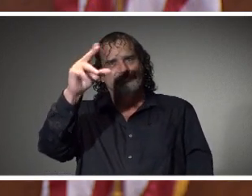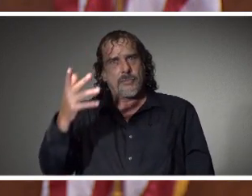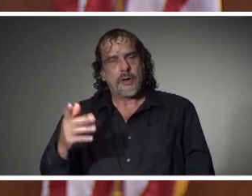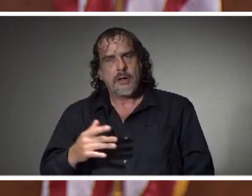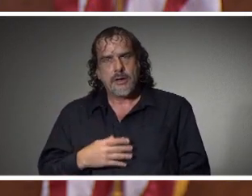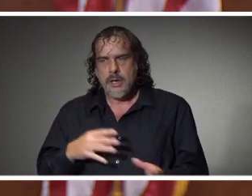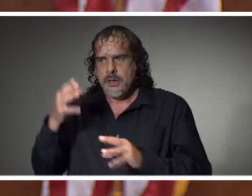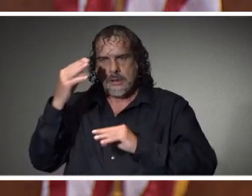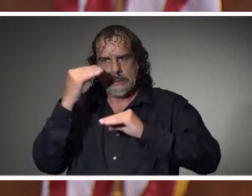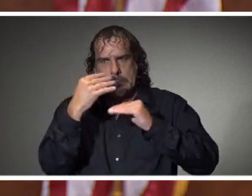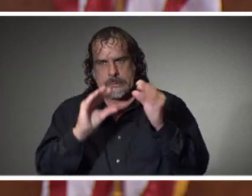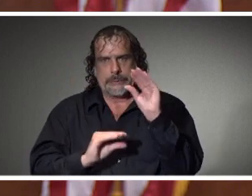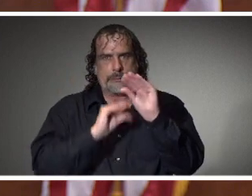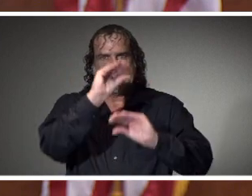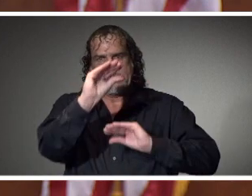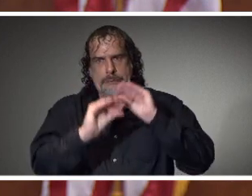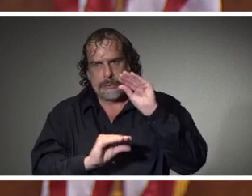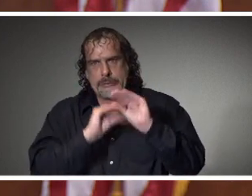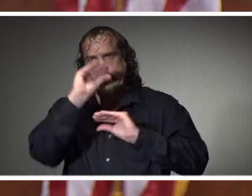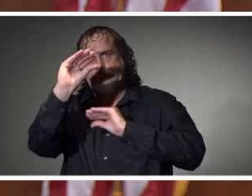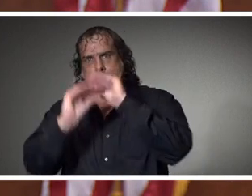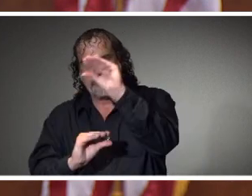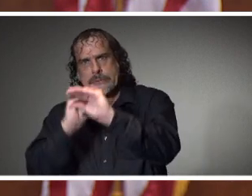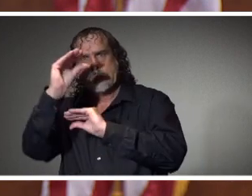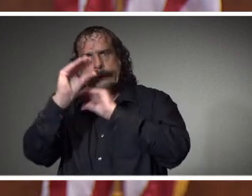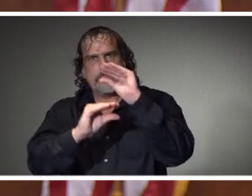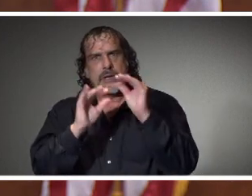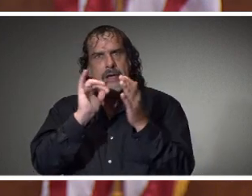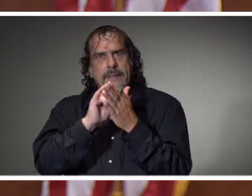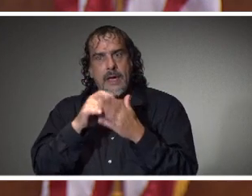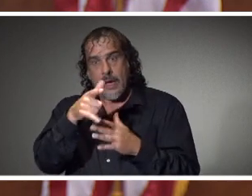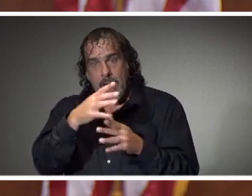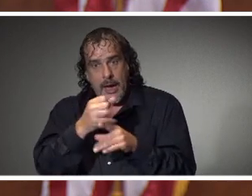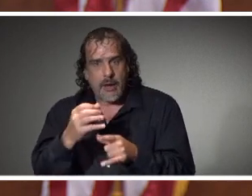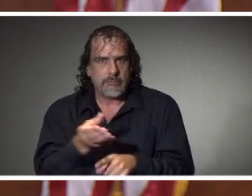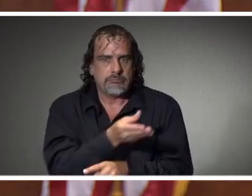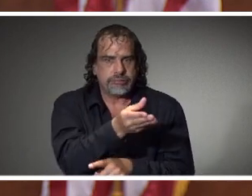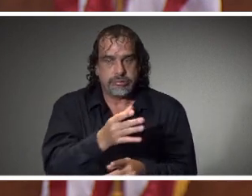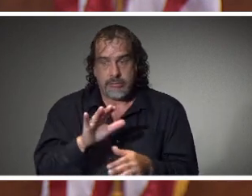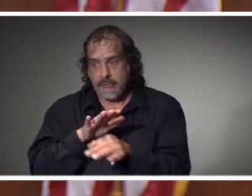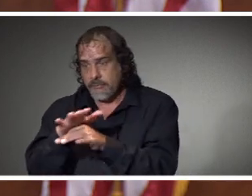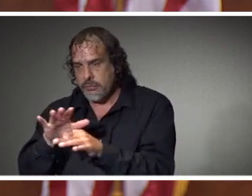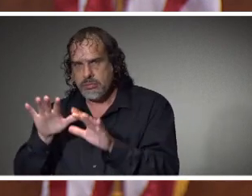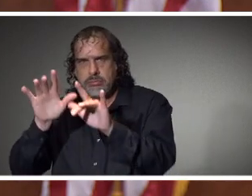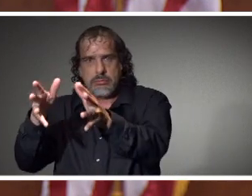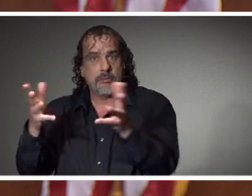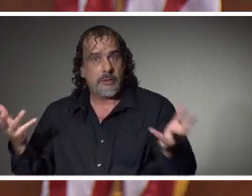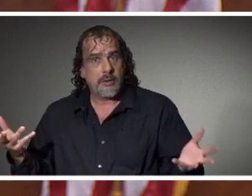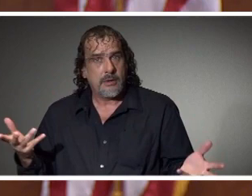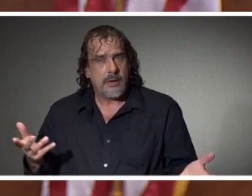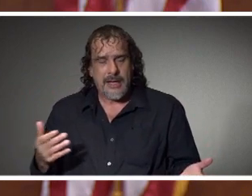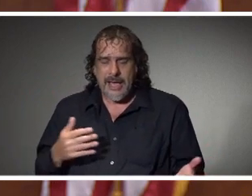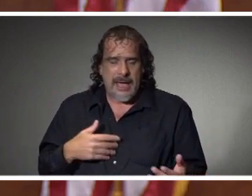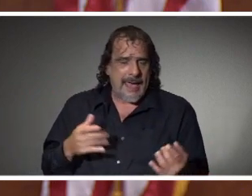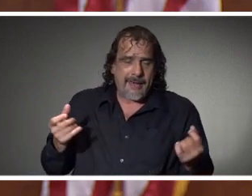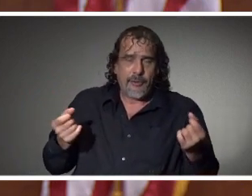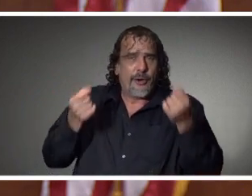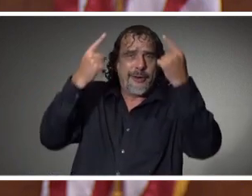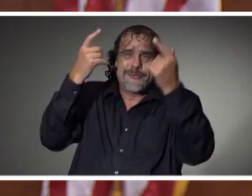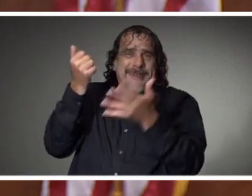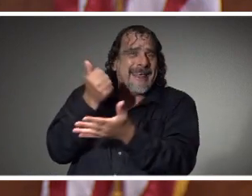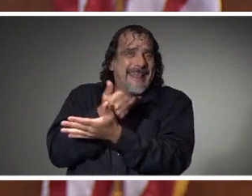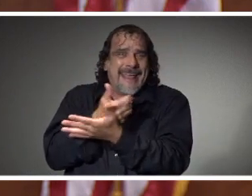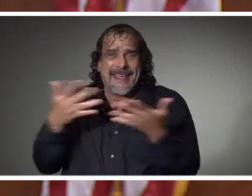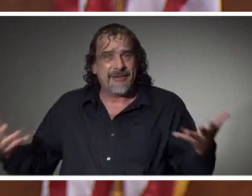resource allocation and resource distribution is the primary reason, and there may be some other reason I don't understand or I don't know about,